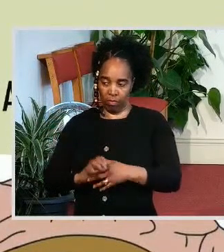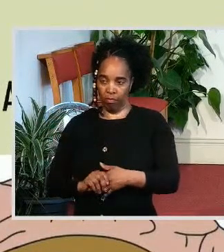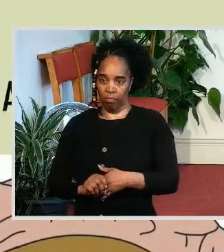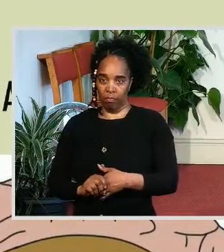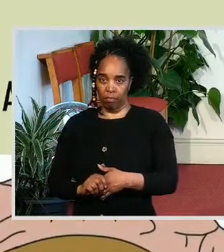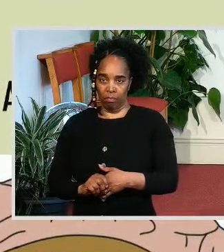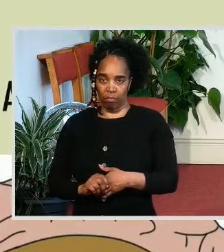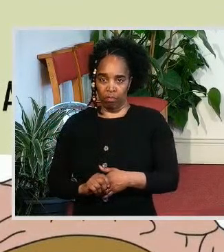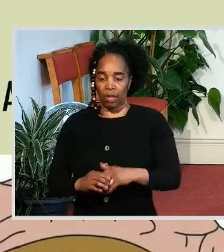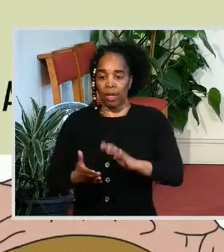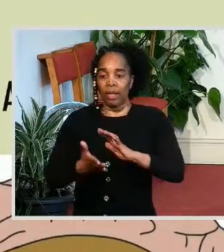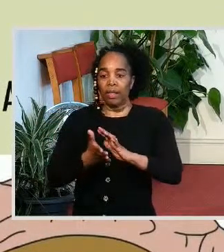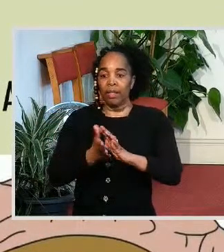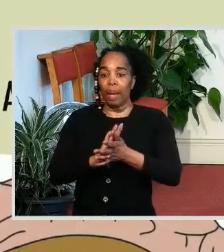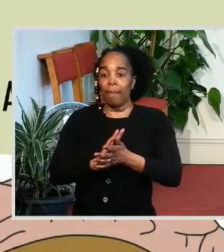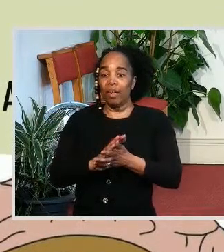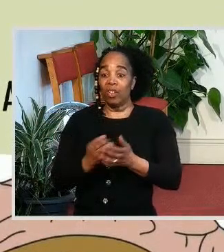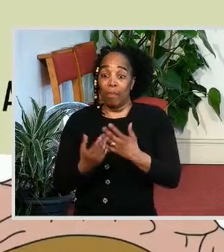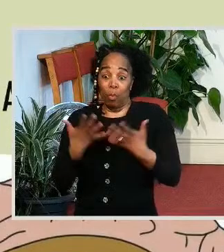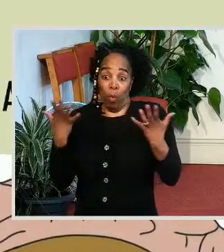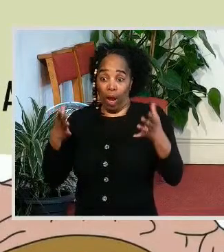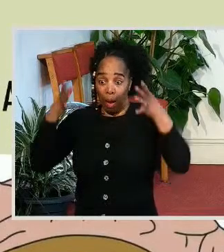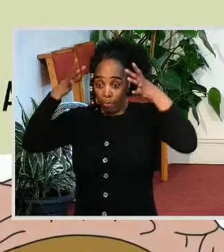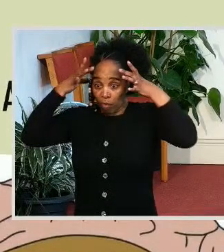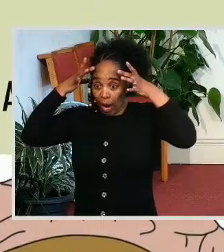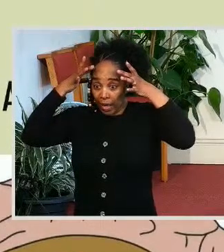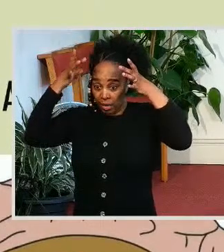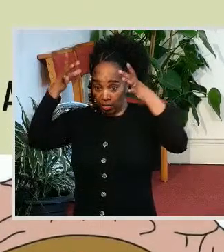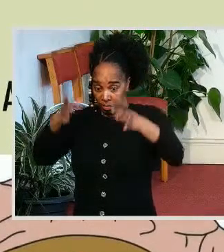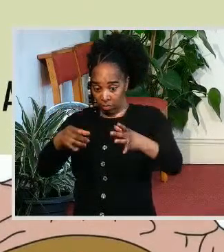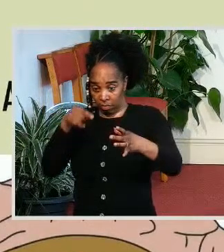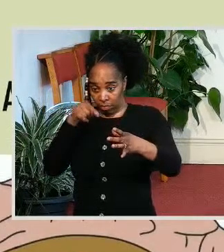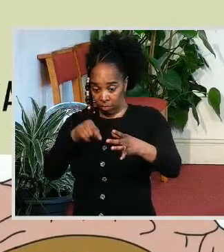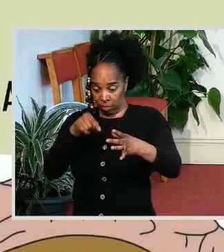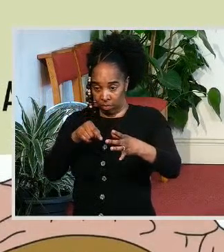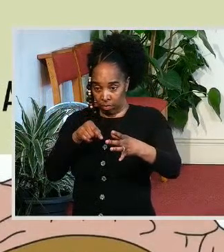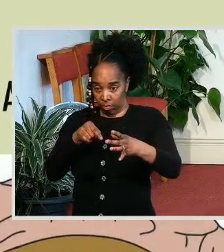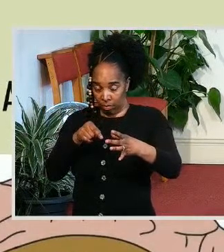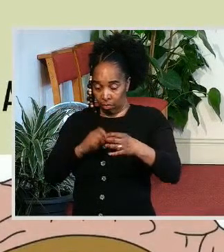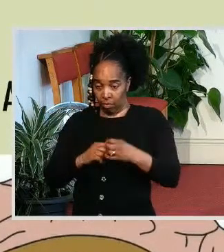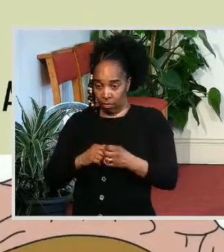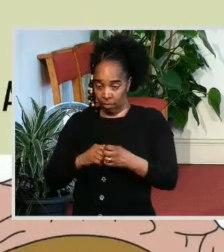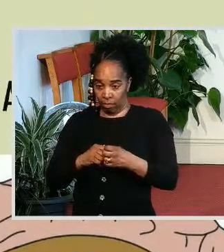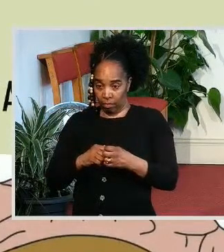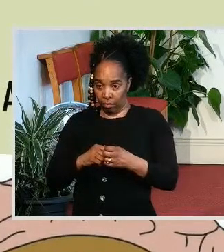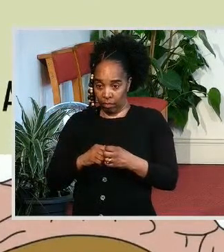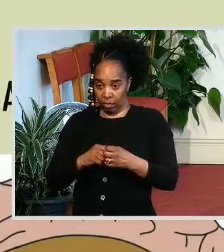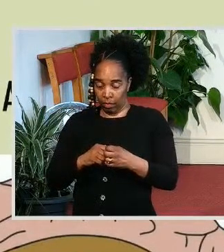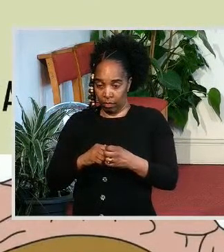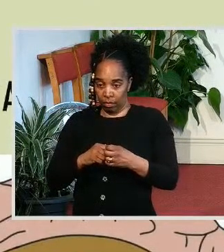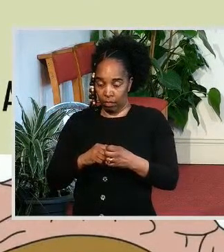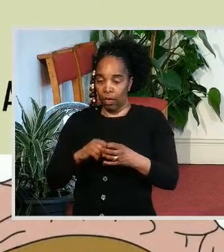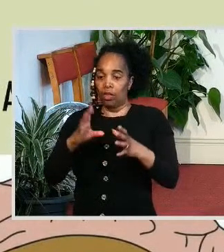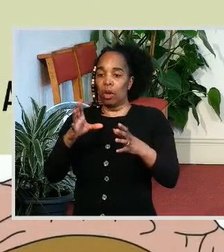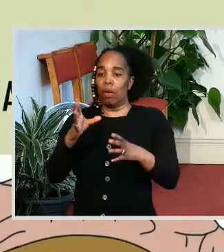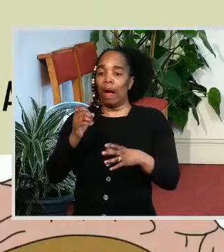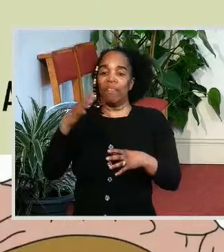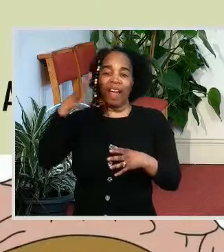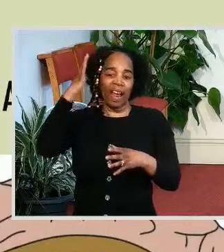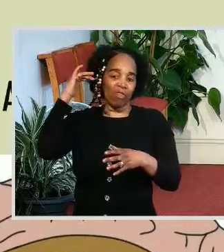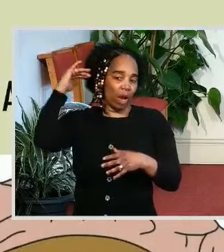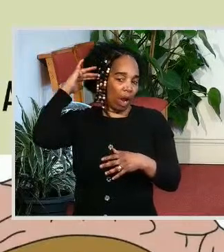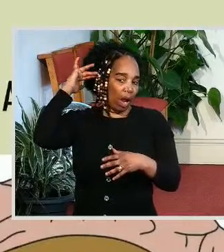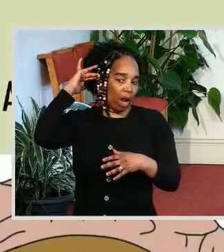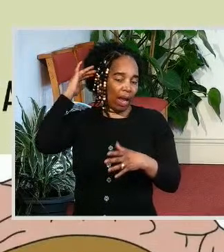So this damage can happen in two main parts of the brain. The one part of the brain where this happens is an area called the